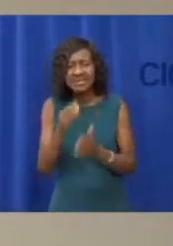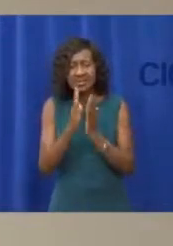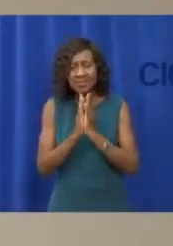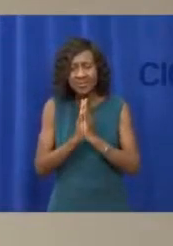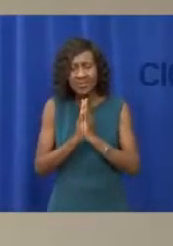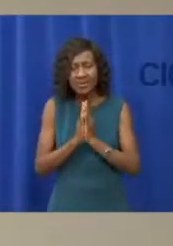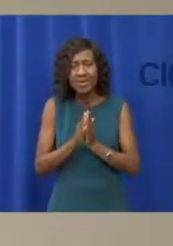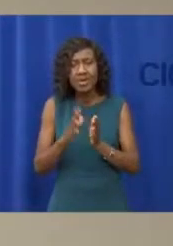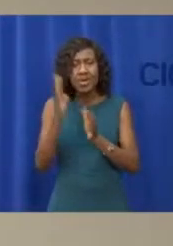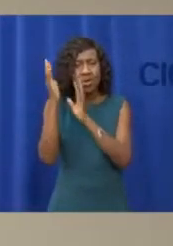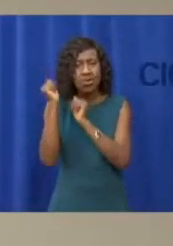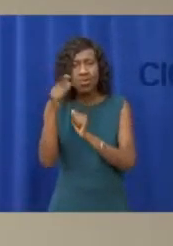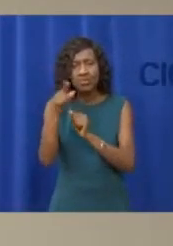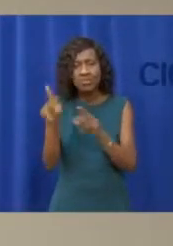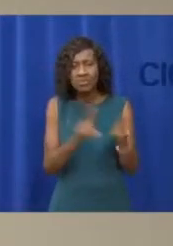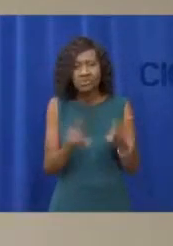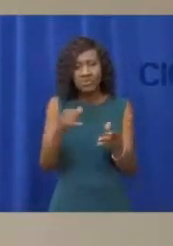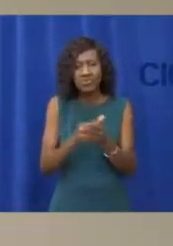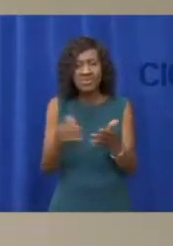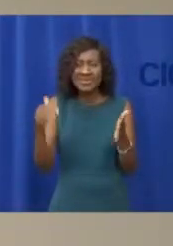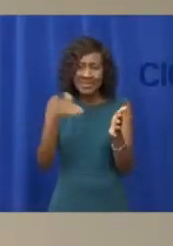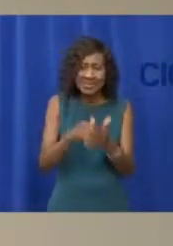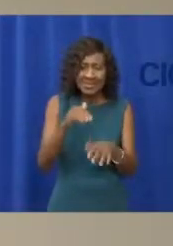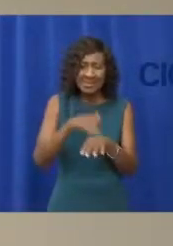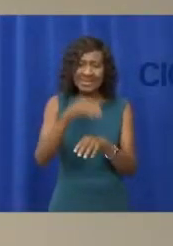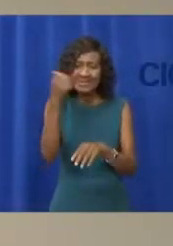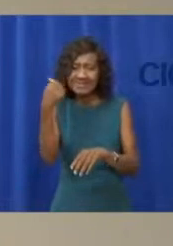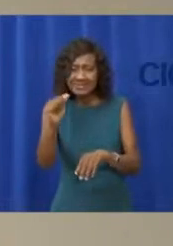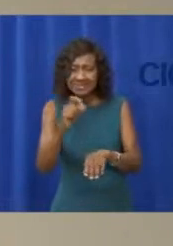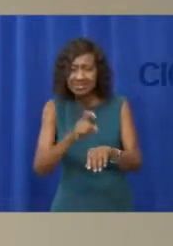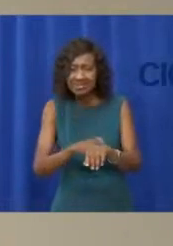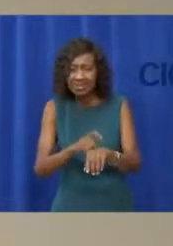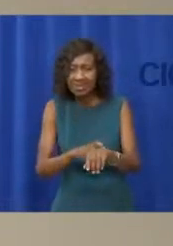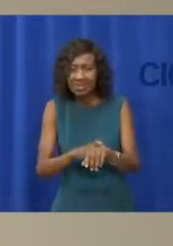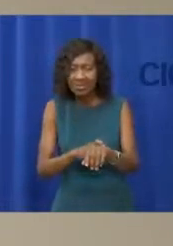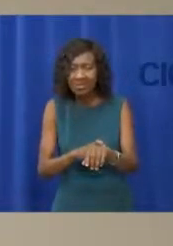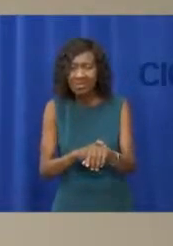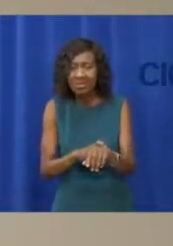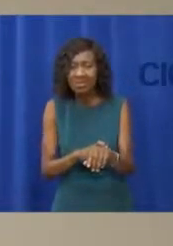again today at 10 a.m. and tomorrow again.